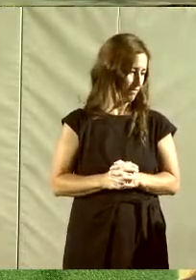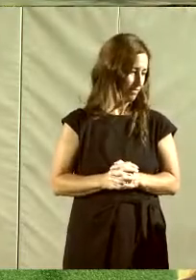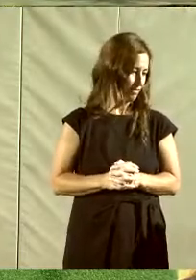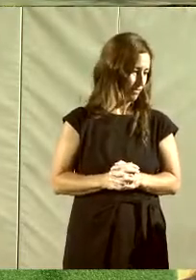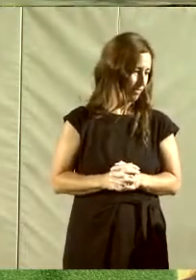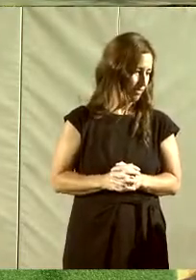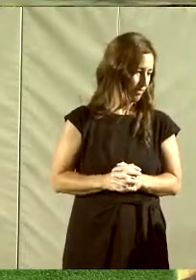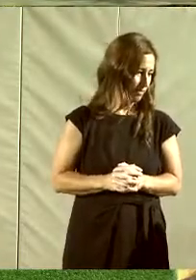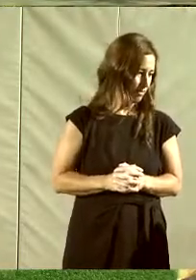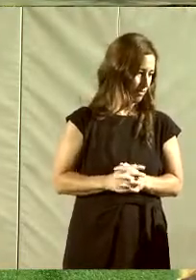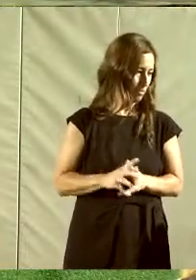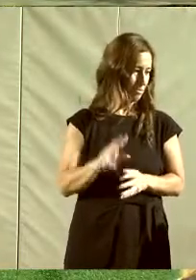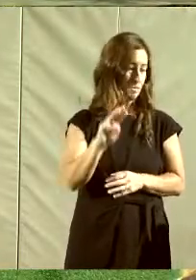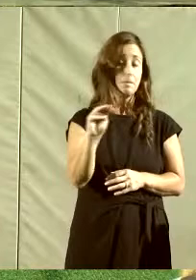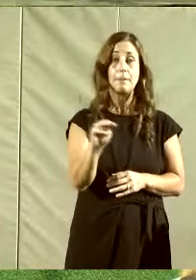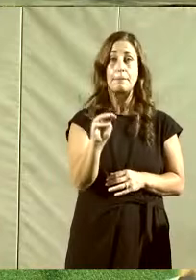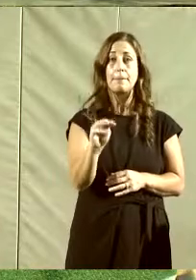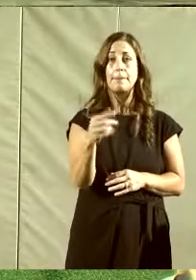Marilyn Garcia.